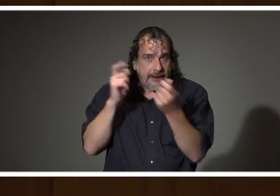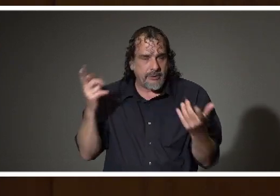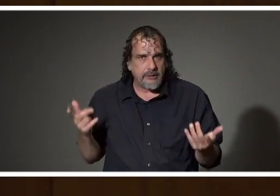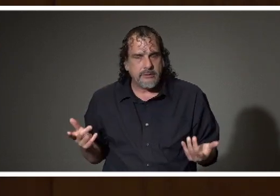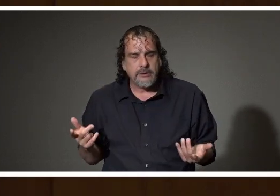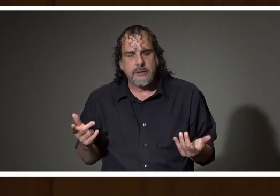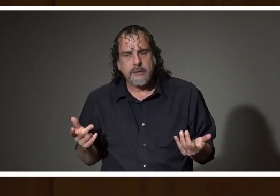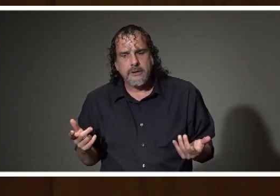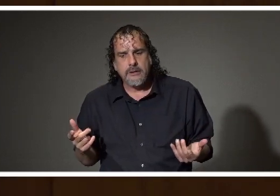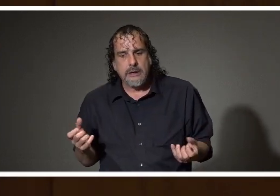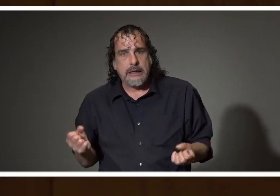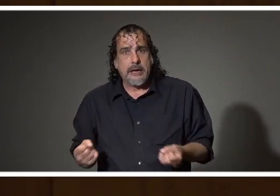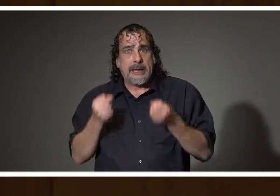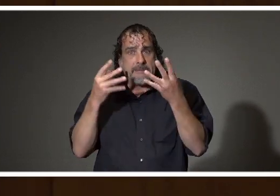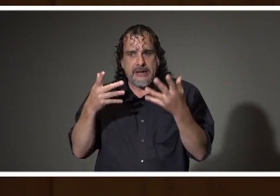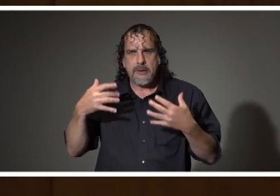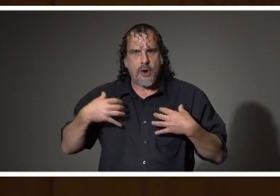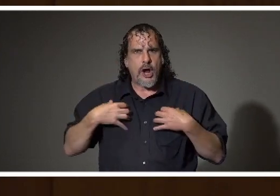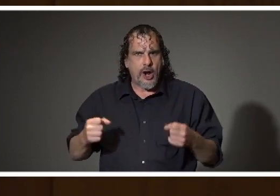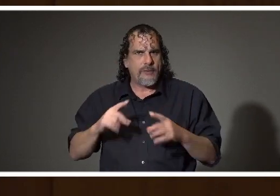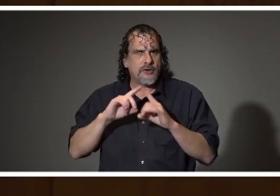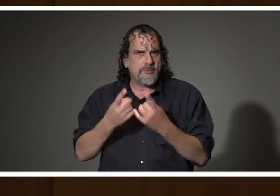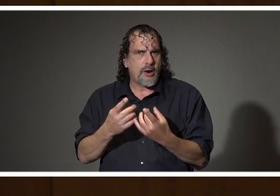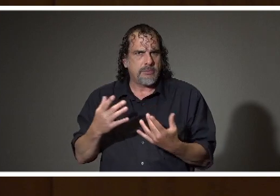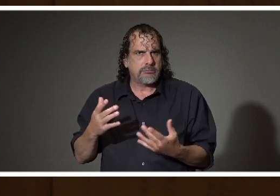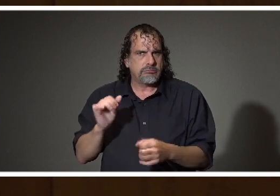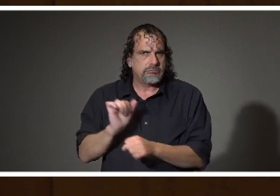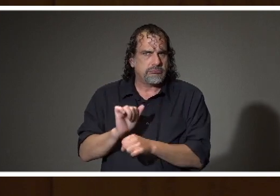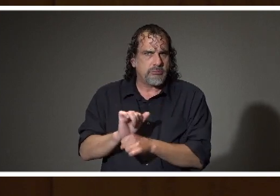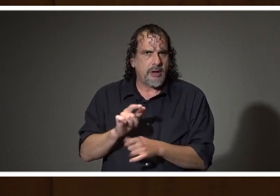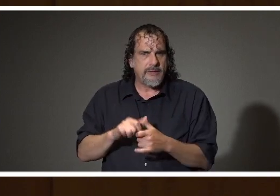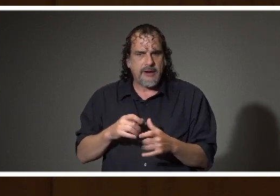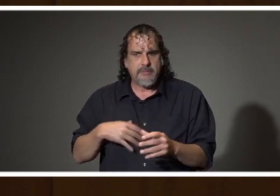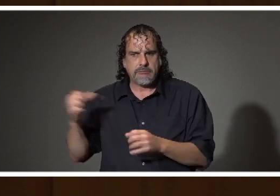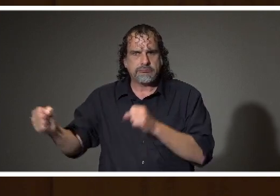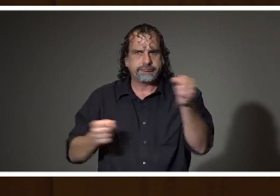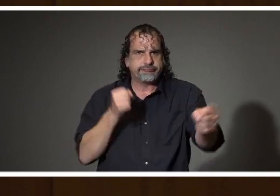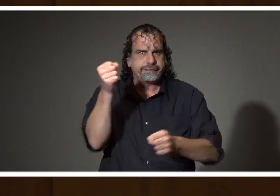Most of them, a lot of them are health department employees that have been reassigned.